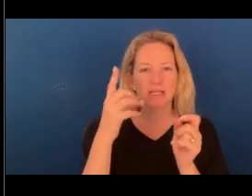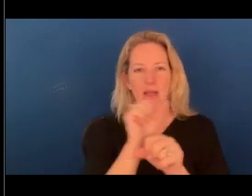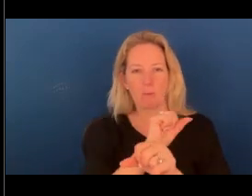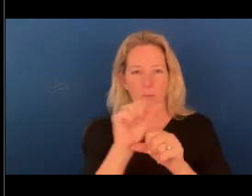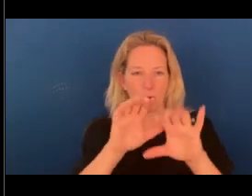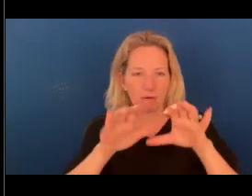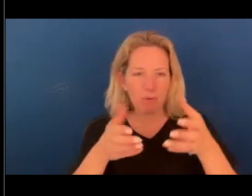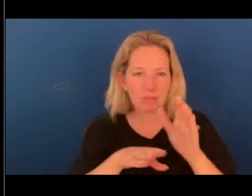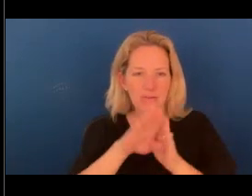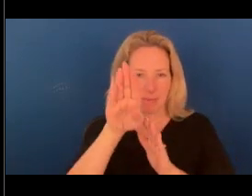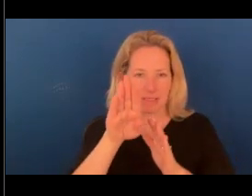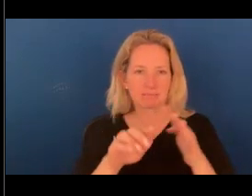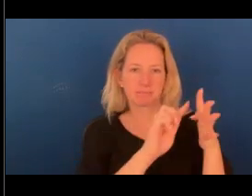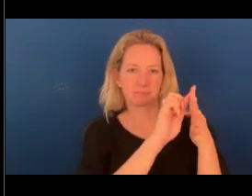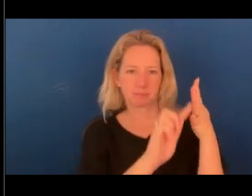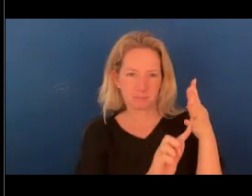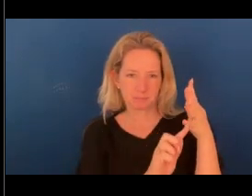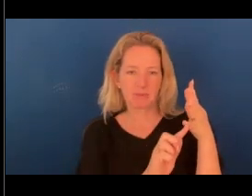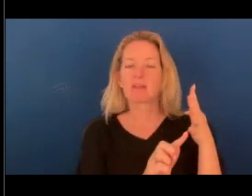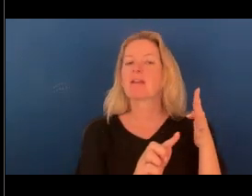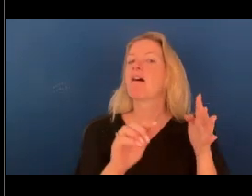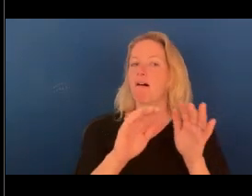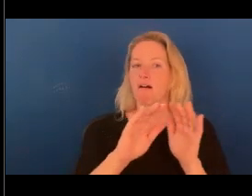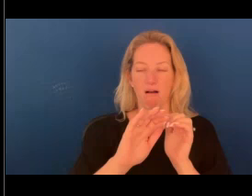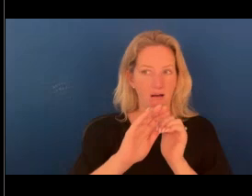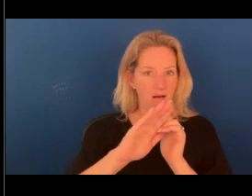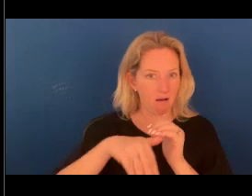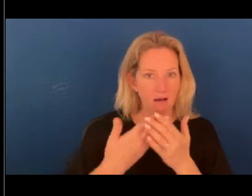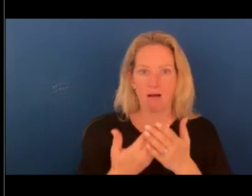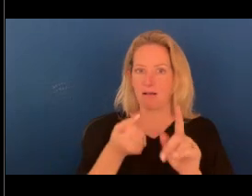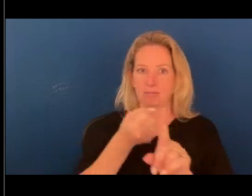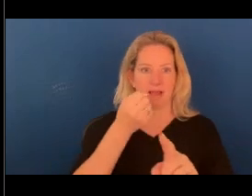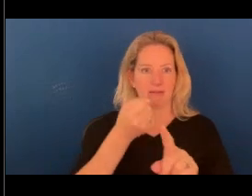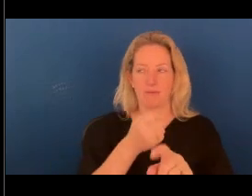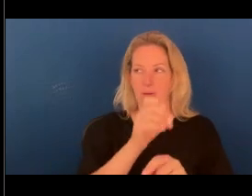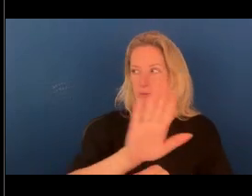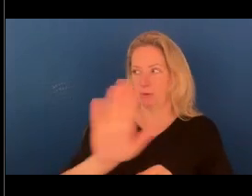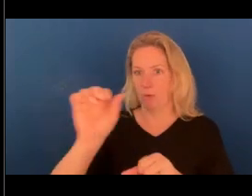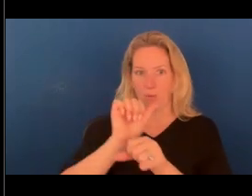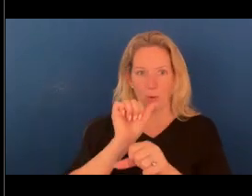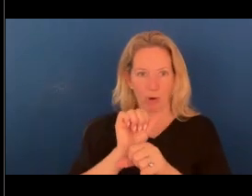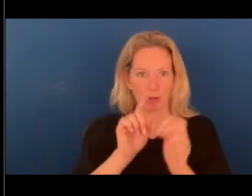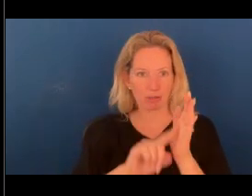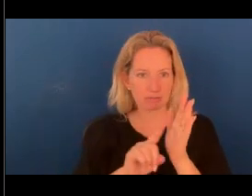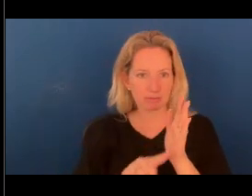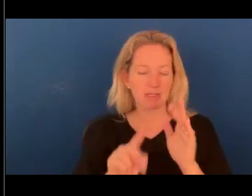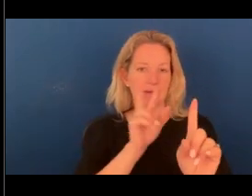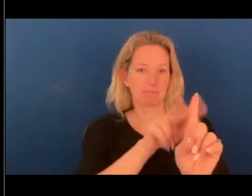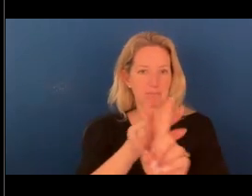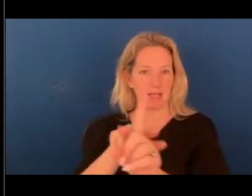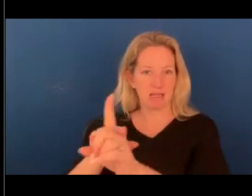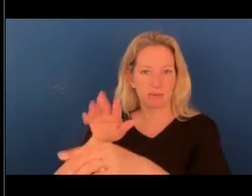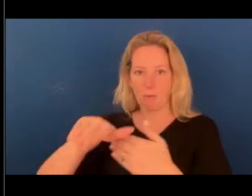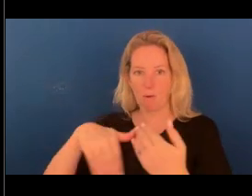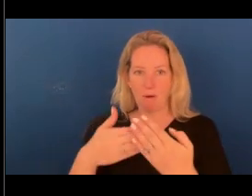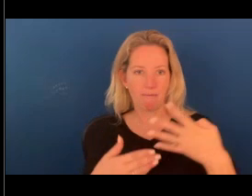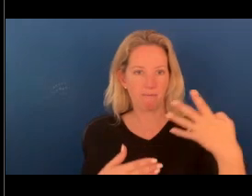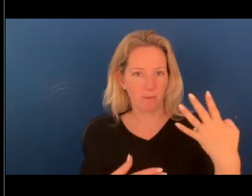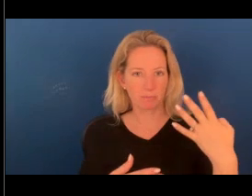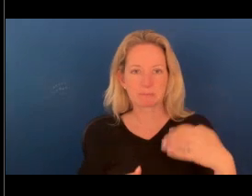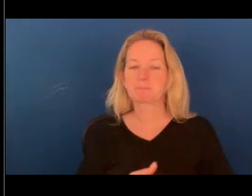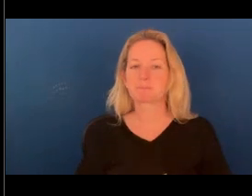that you're doing and getting ready to do across those different elements. I know we can drive sort of big white